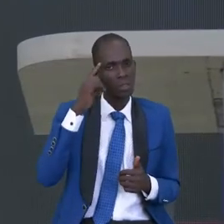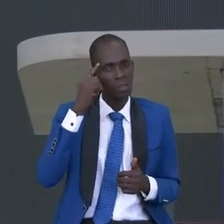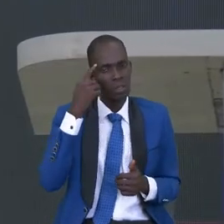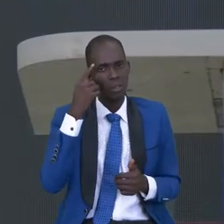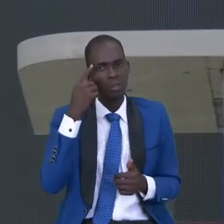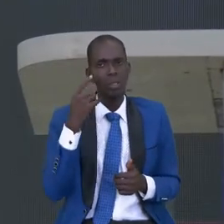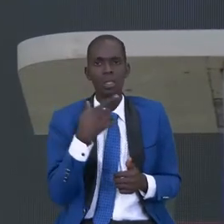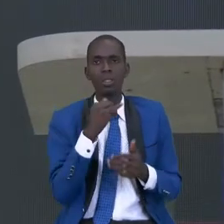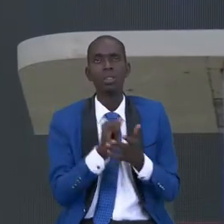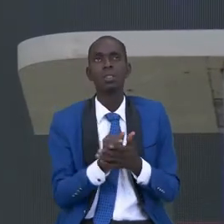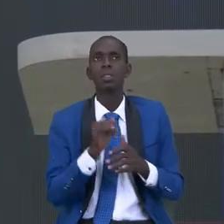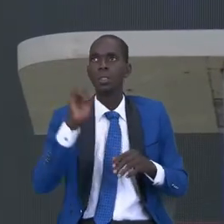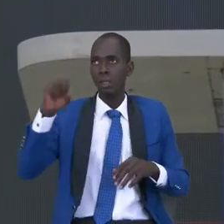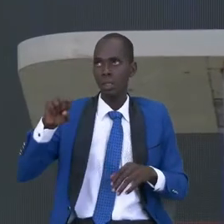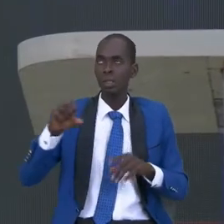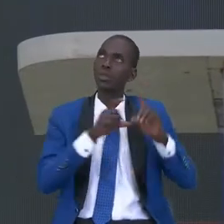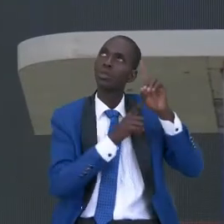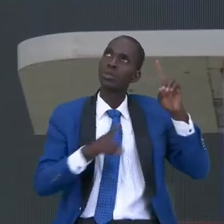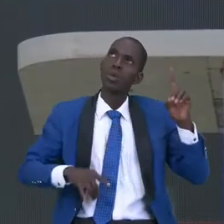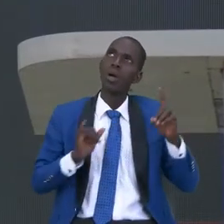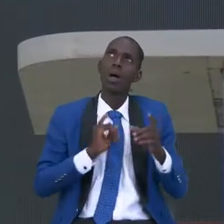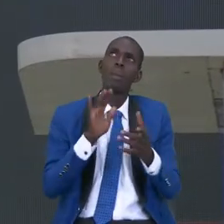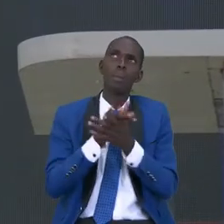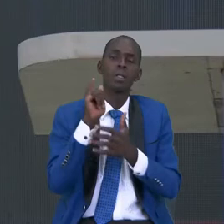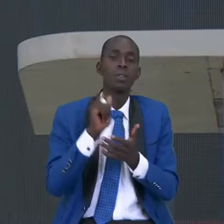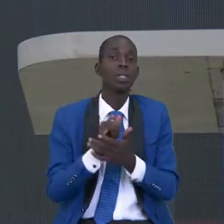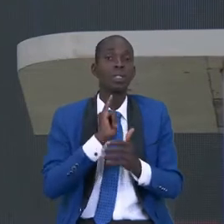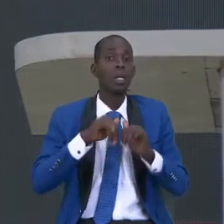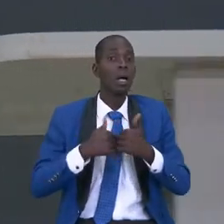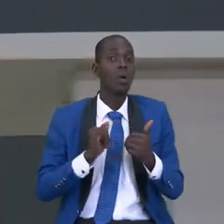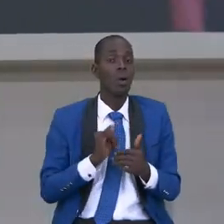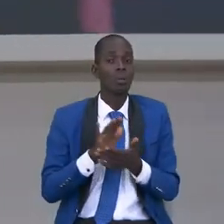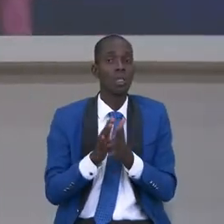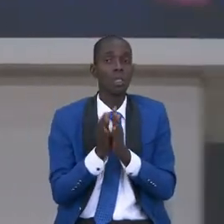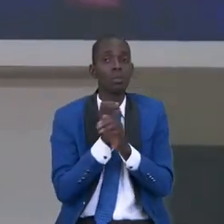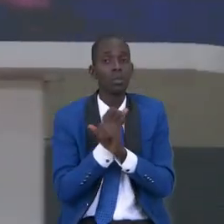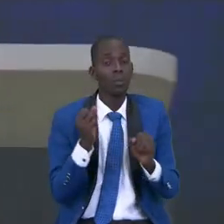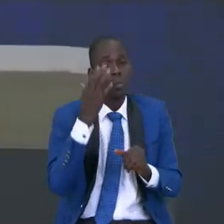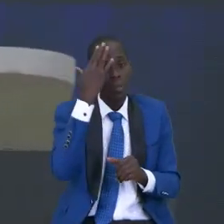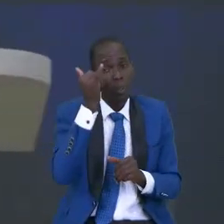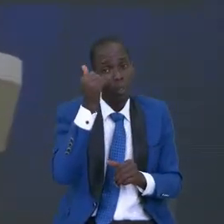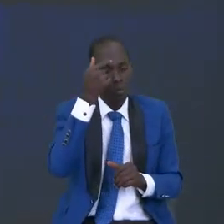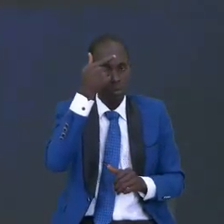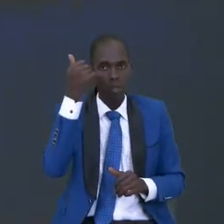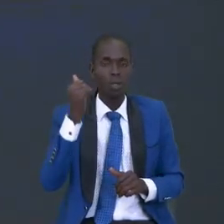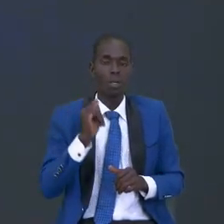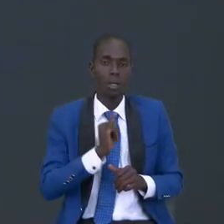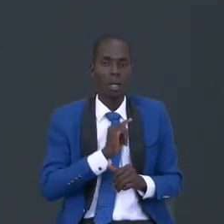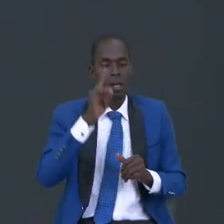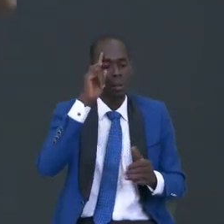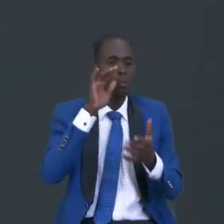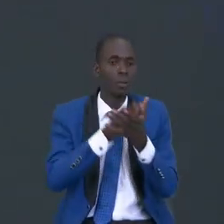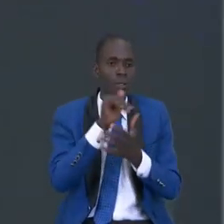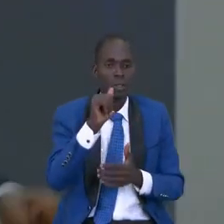yes, Lord, I believe. That's how I got saved. Because I believe I